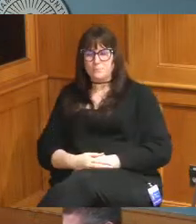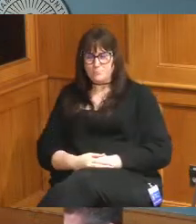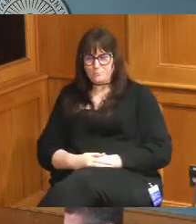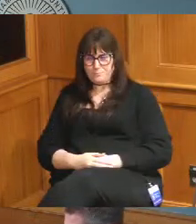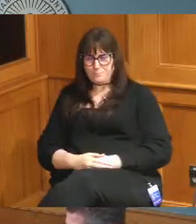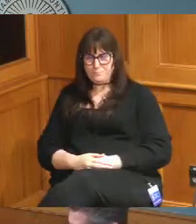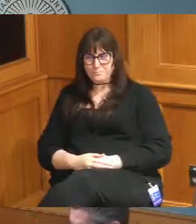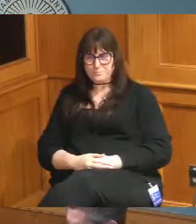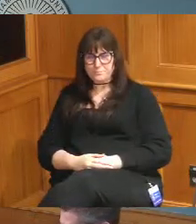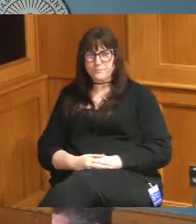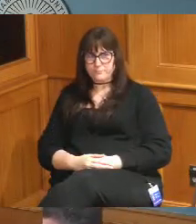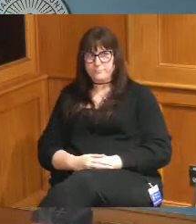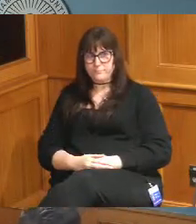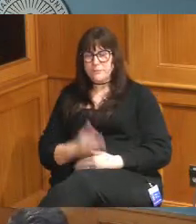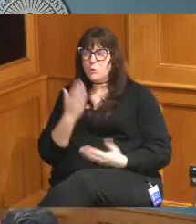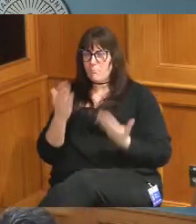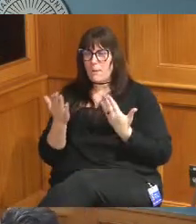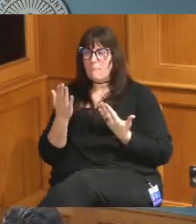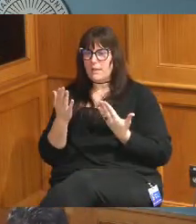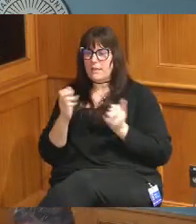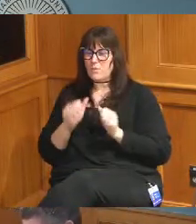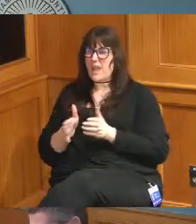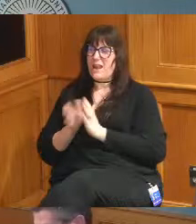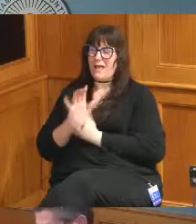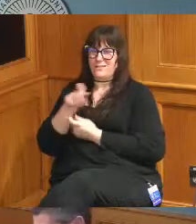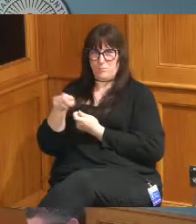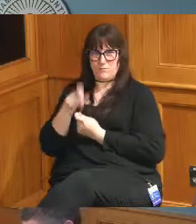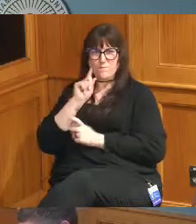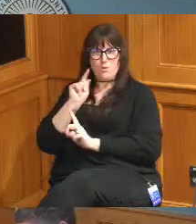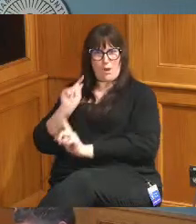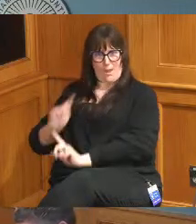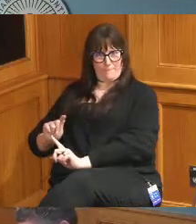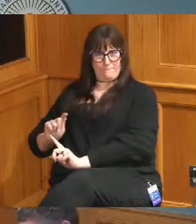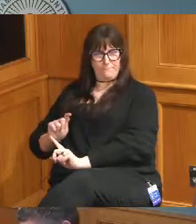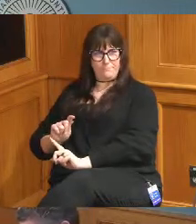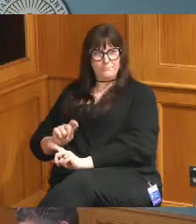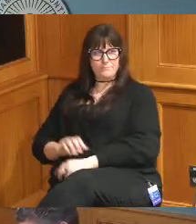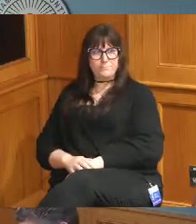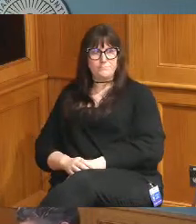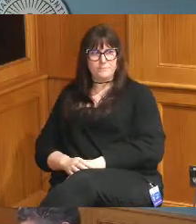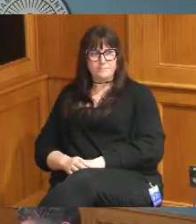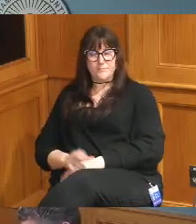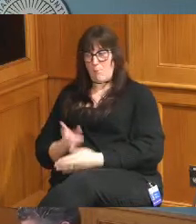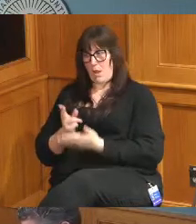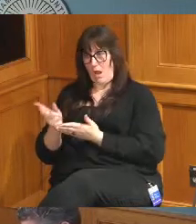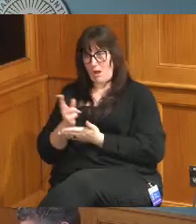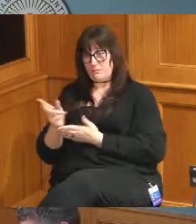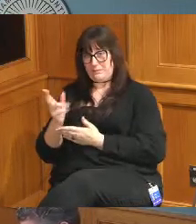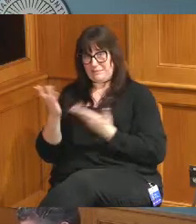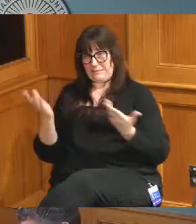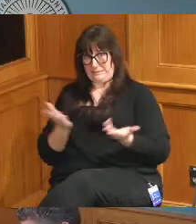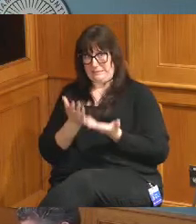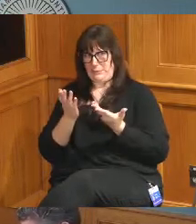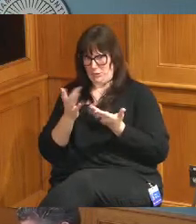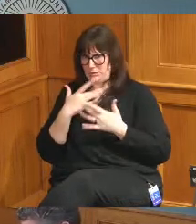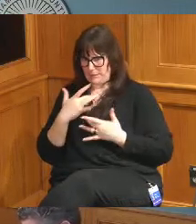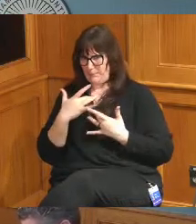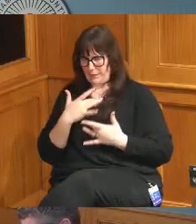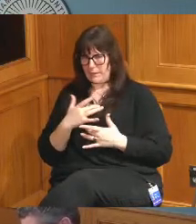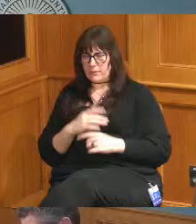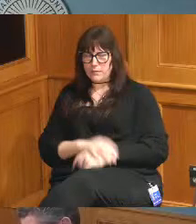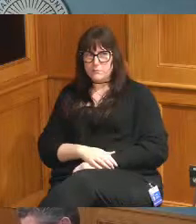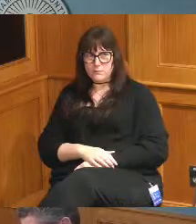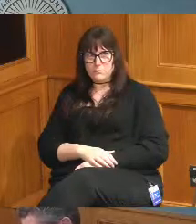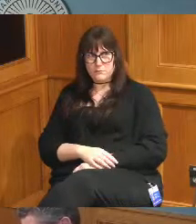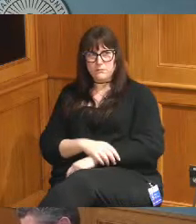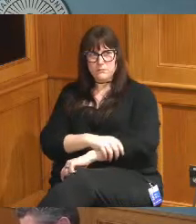let's maybe have him come in either at a staff meeting. He's honestly mostly here at the legislative meetings, and get a